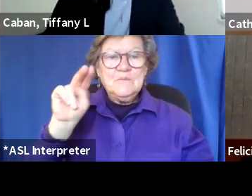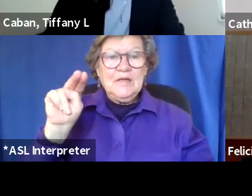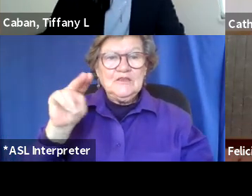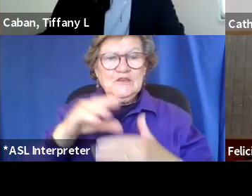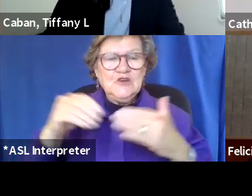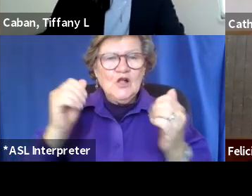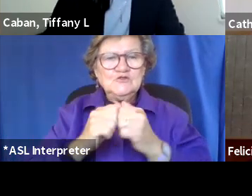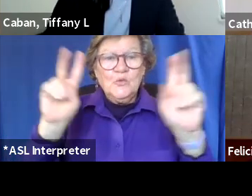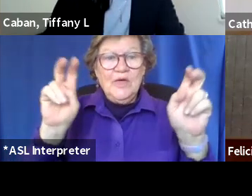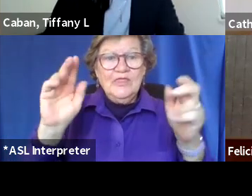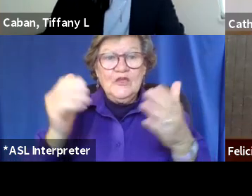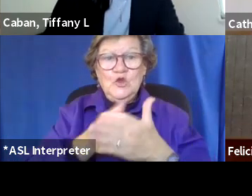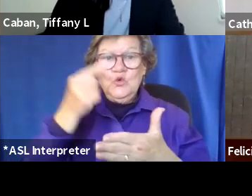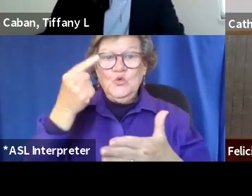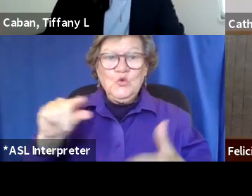New Deal